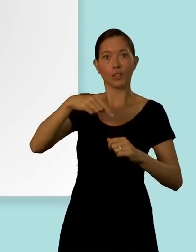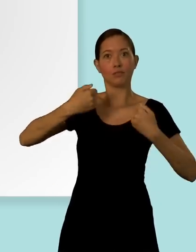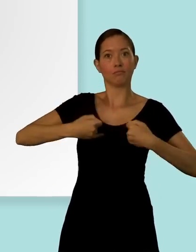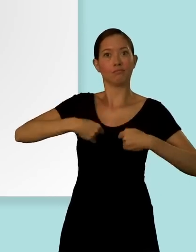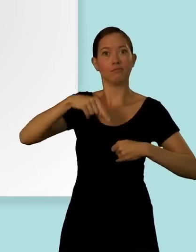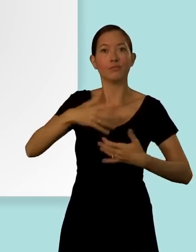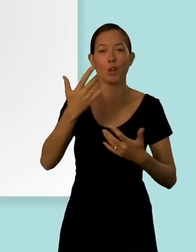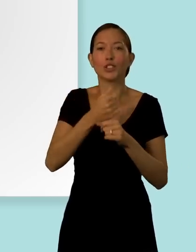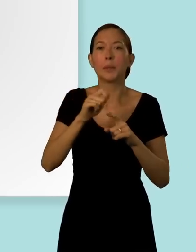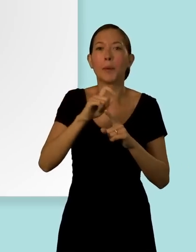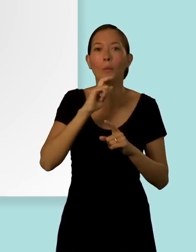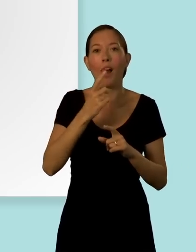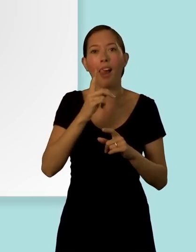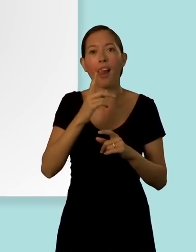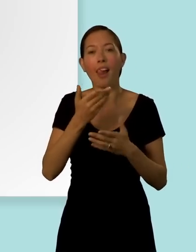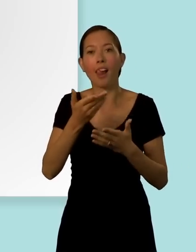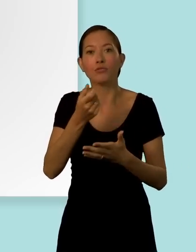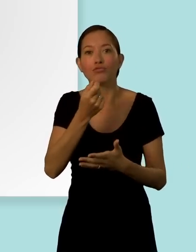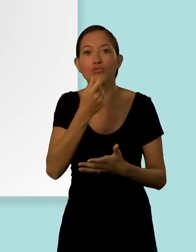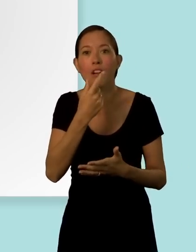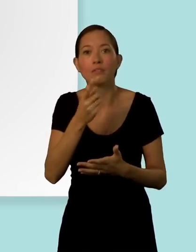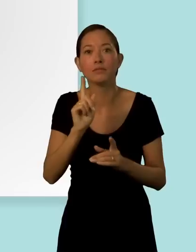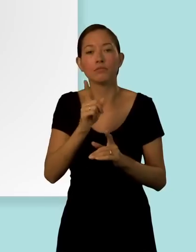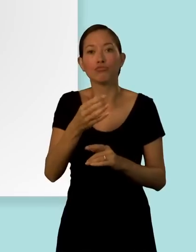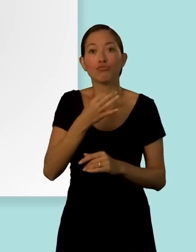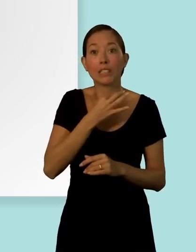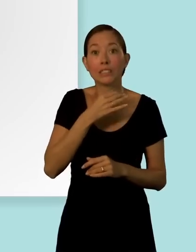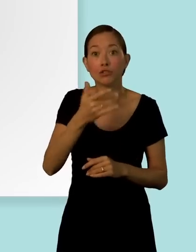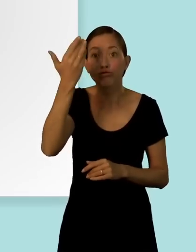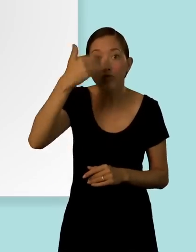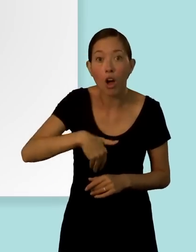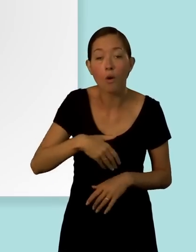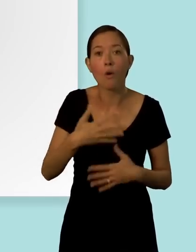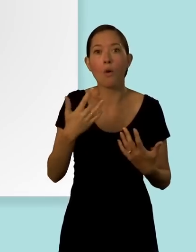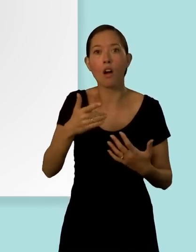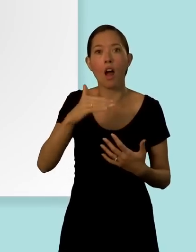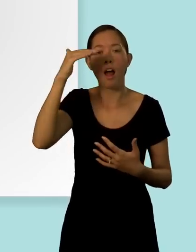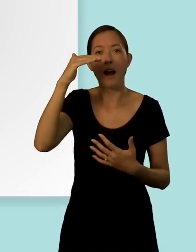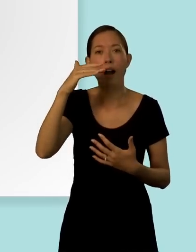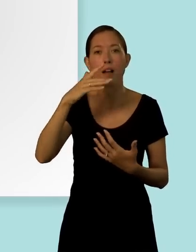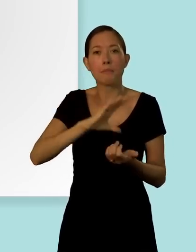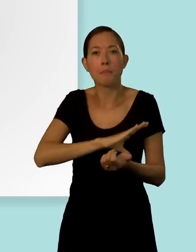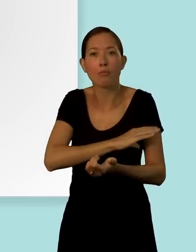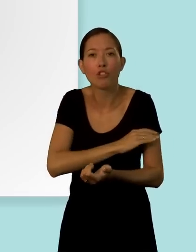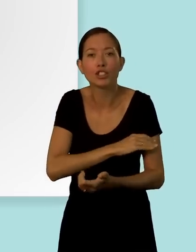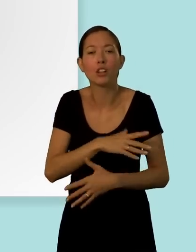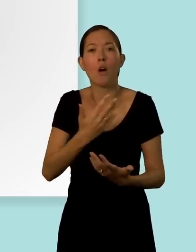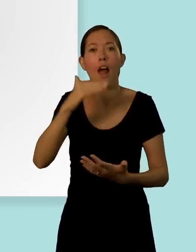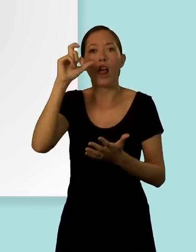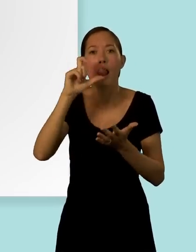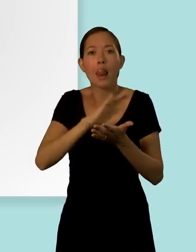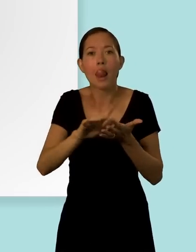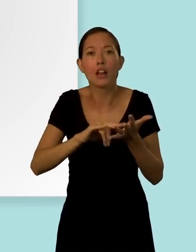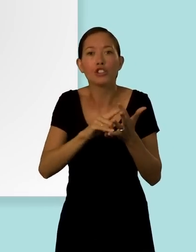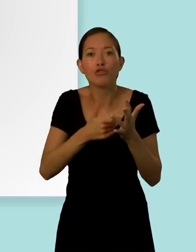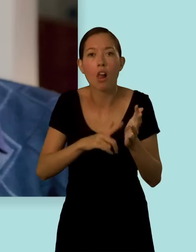prescribe drugs for people with vascular dementia who are at risk of having a stroke, or who have high blood pressure, high cholesterol,